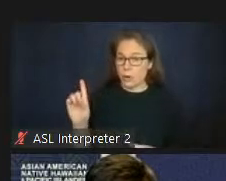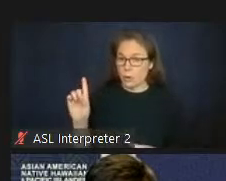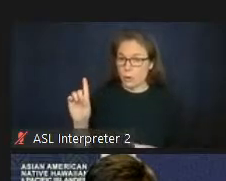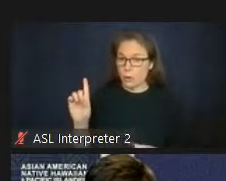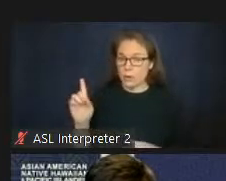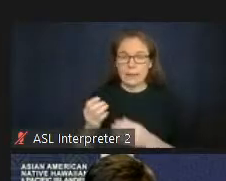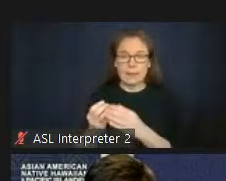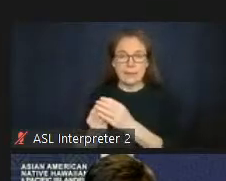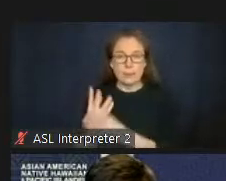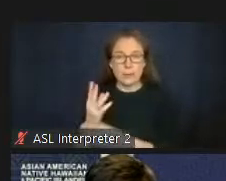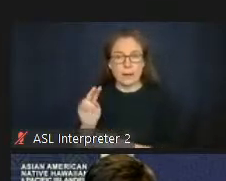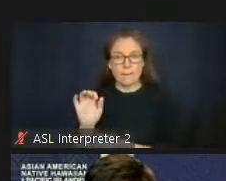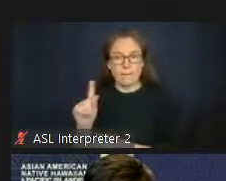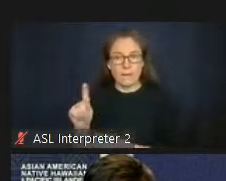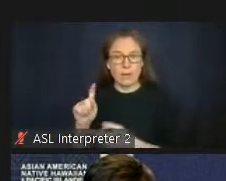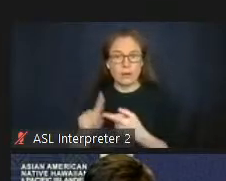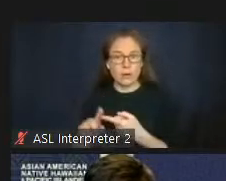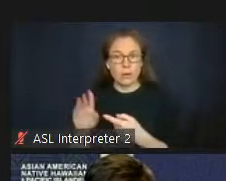Springville to Brugger,